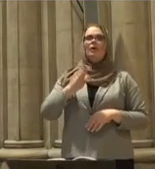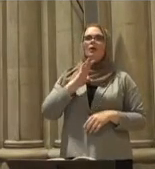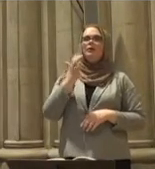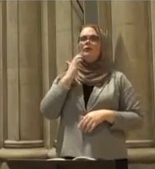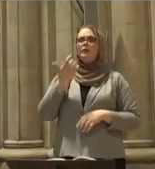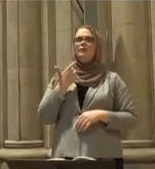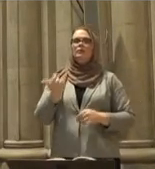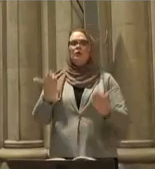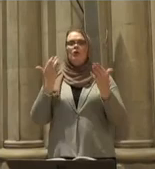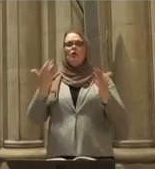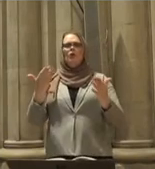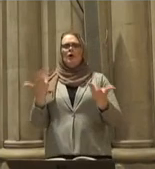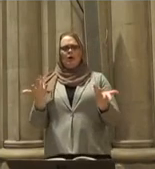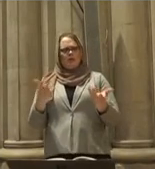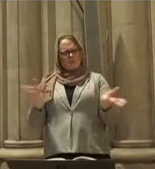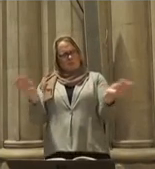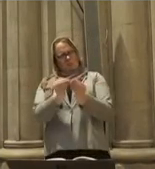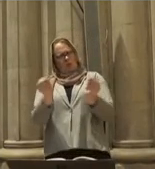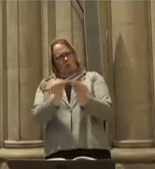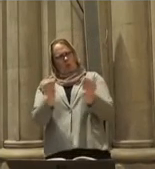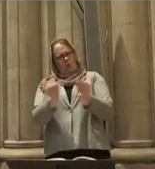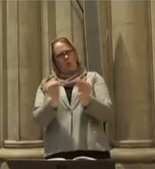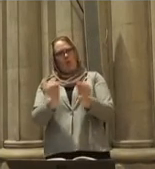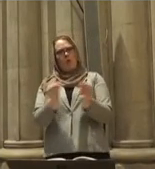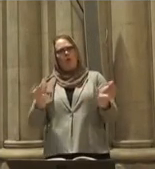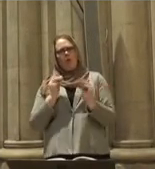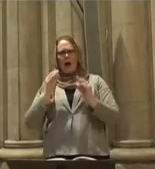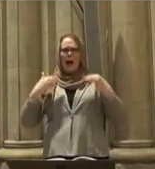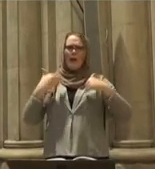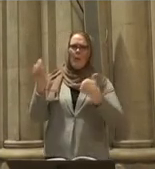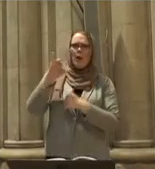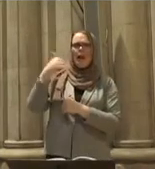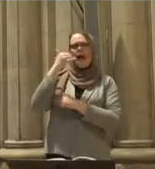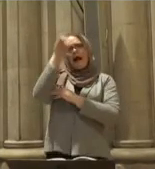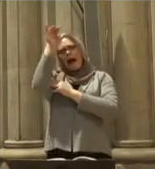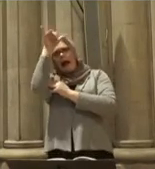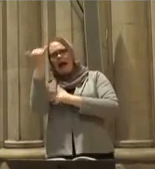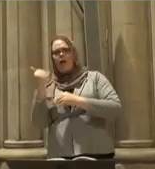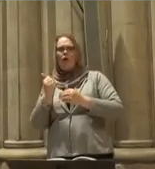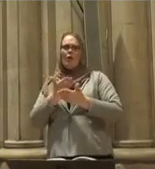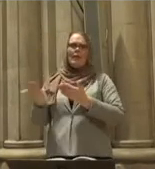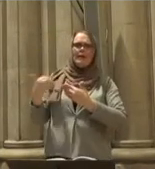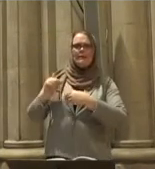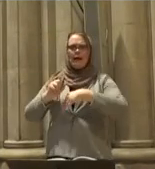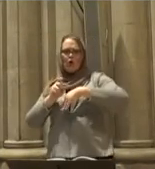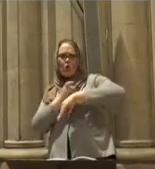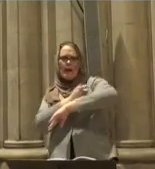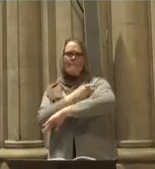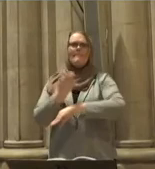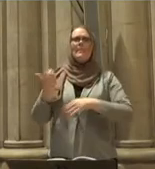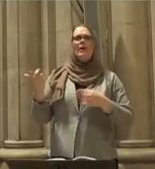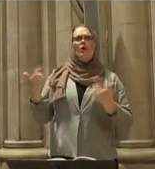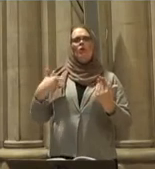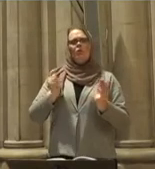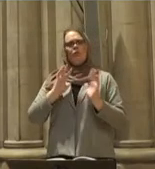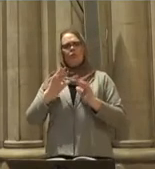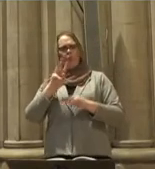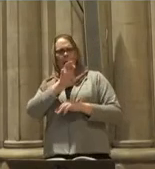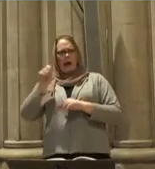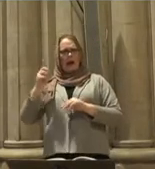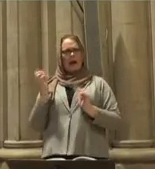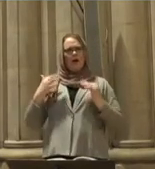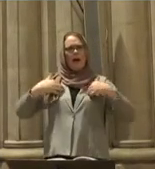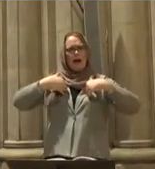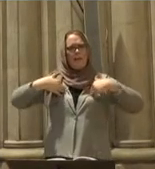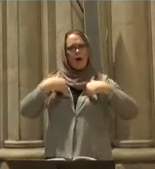bring forth living creatures of every kind, cattle and creeping things, and wild animals of the earth of every